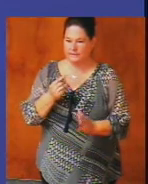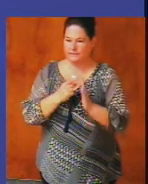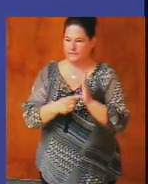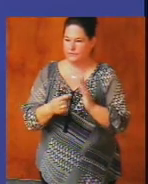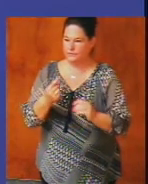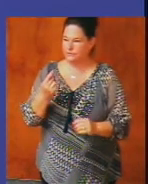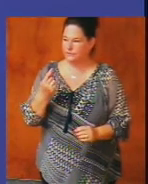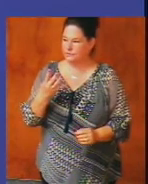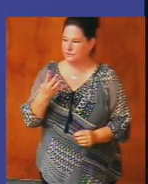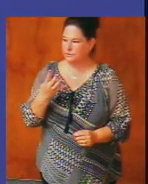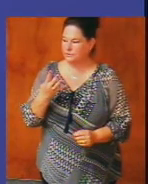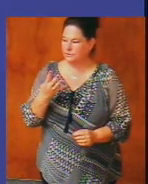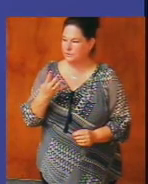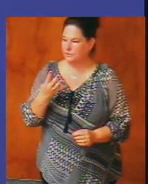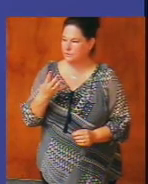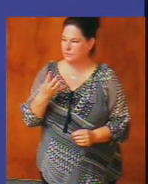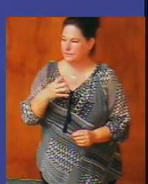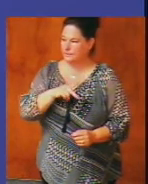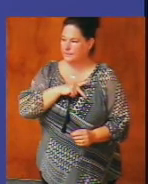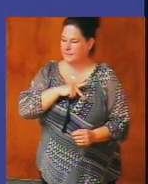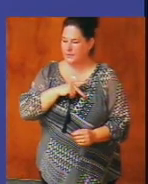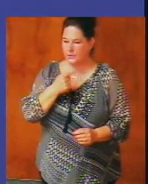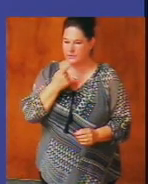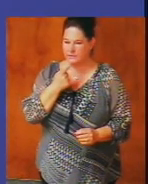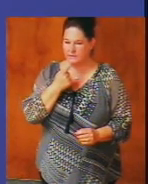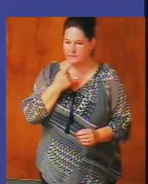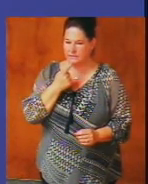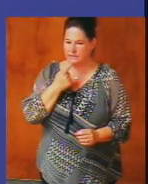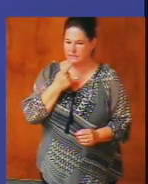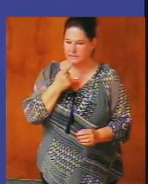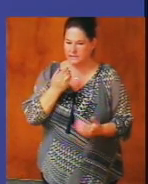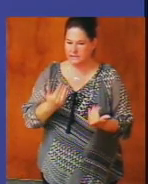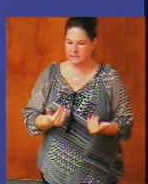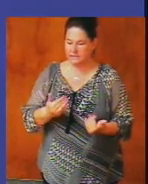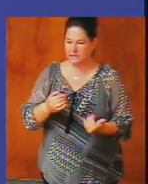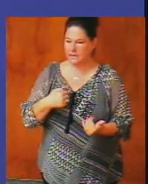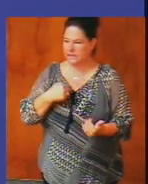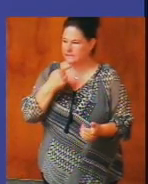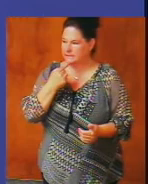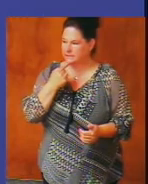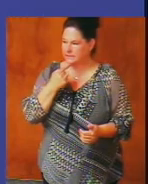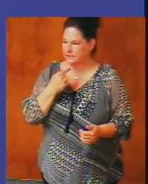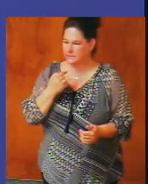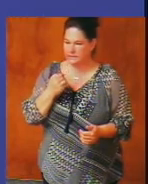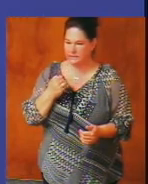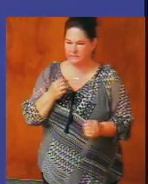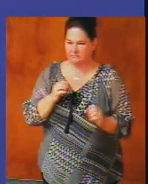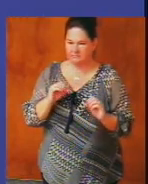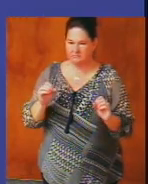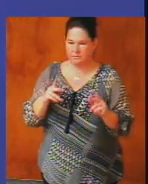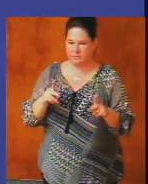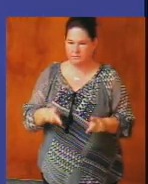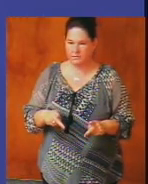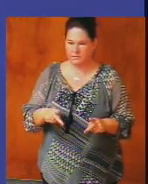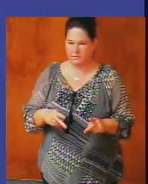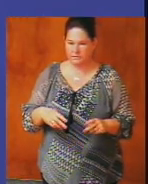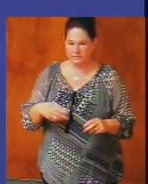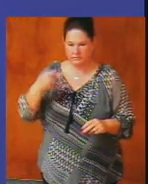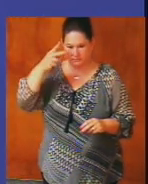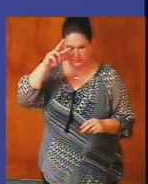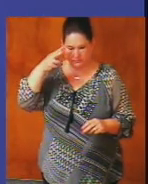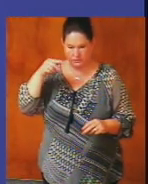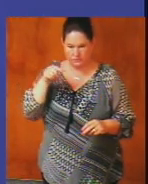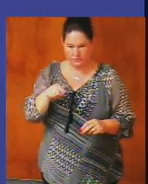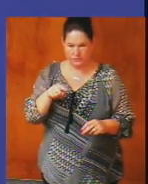verse 4, Paul says, "Now this I say, lest anyone should deceive you